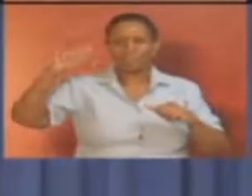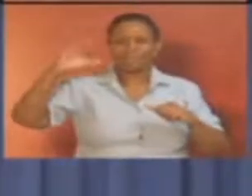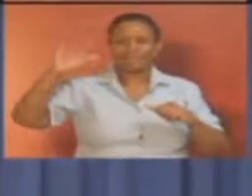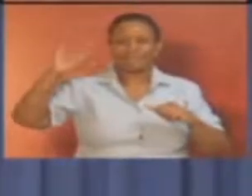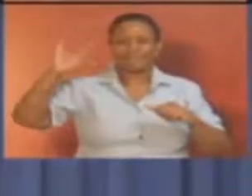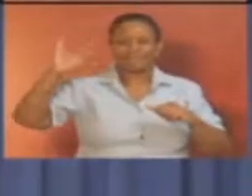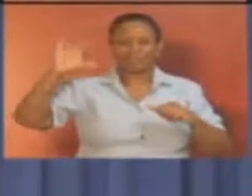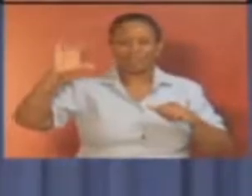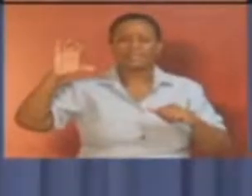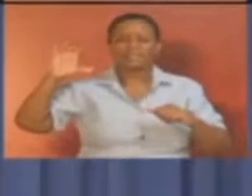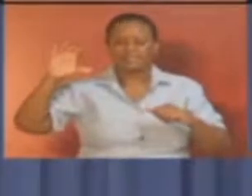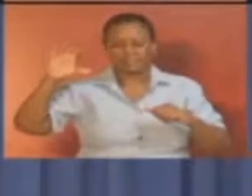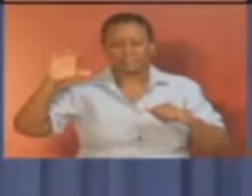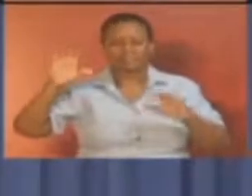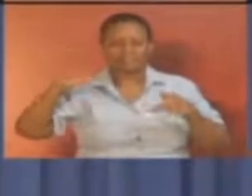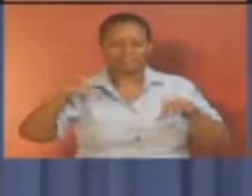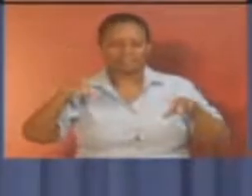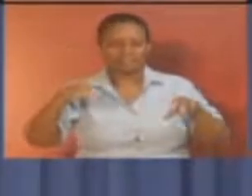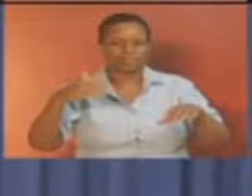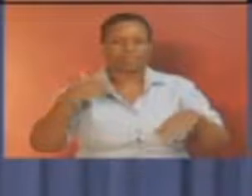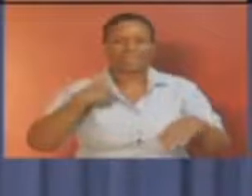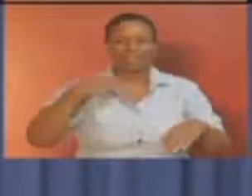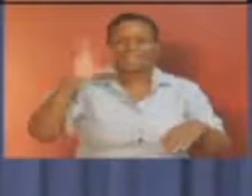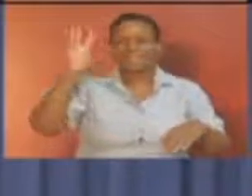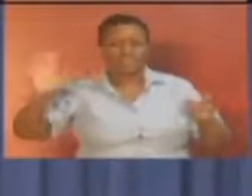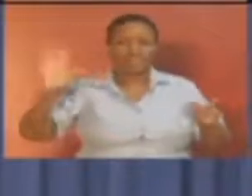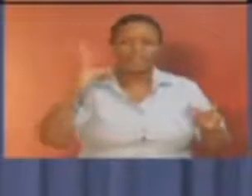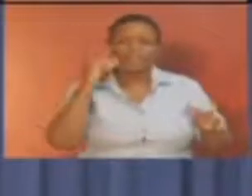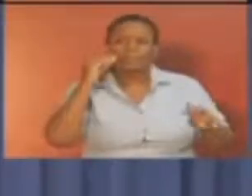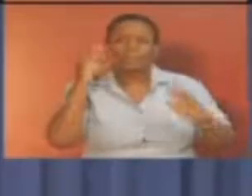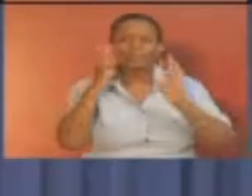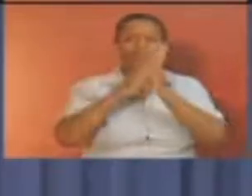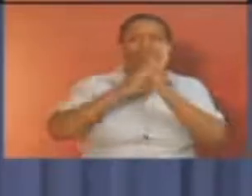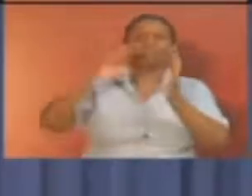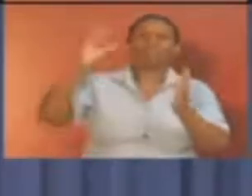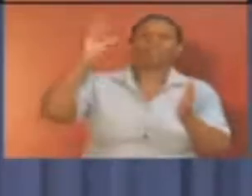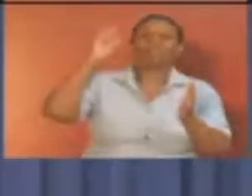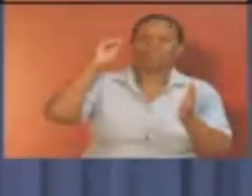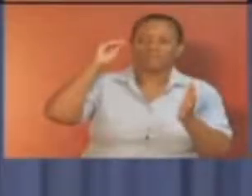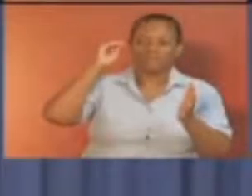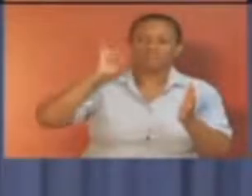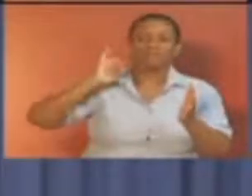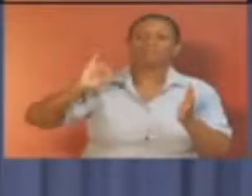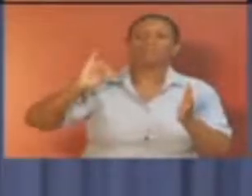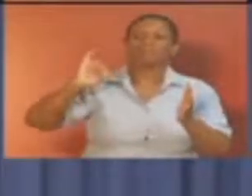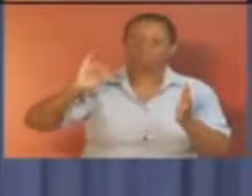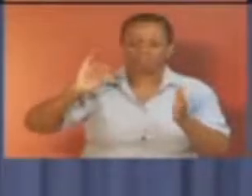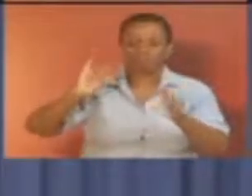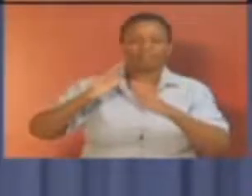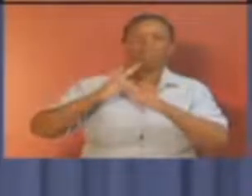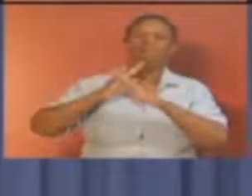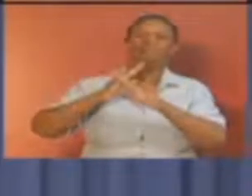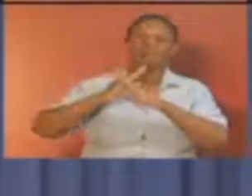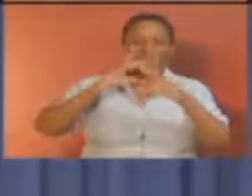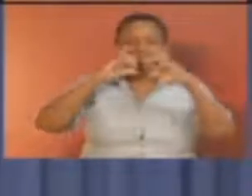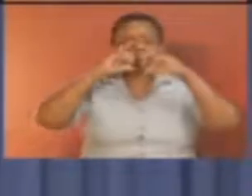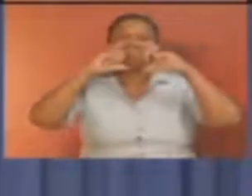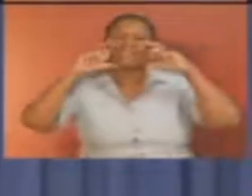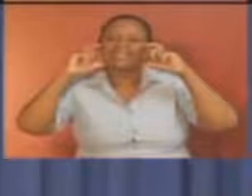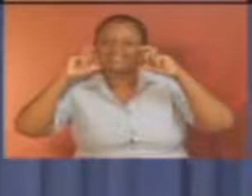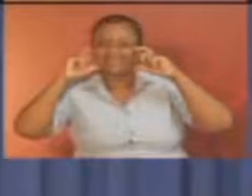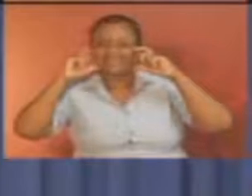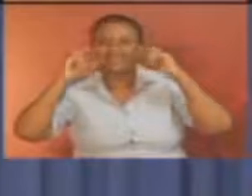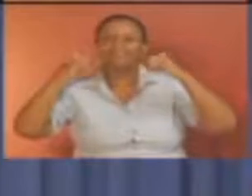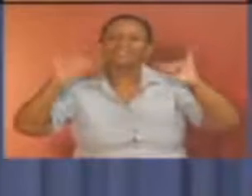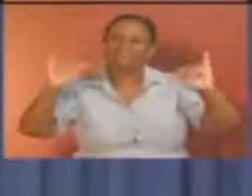vaccination. And I guess they thought, oh, what happened? It does not mean the end of the restriction in